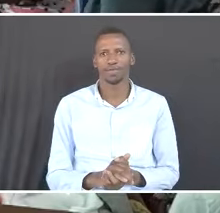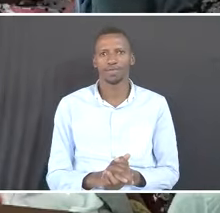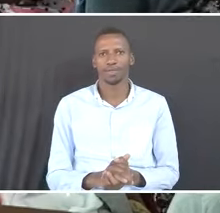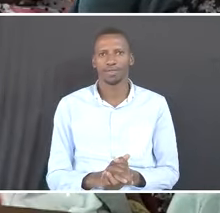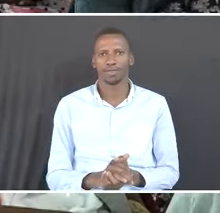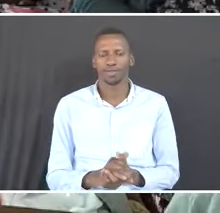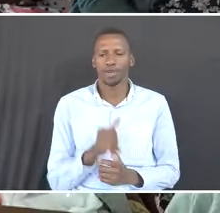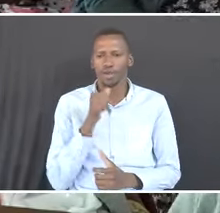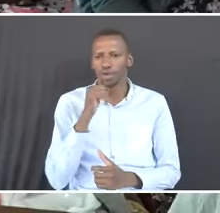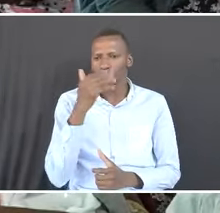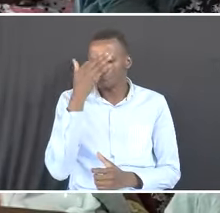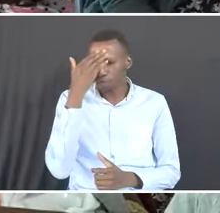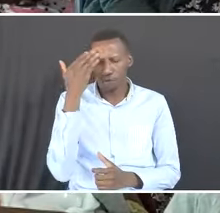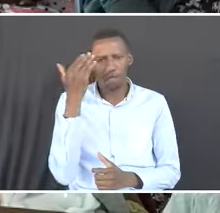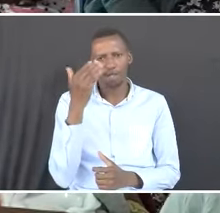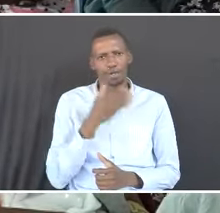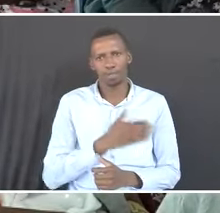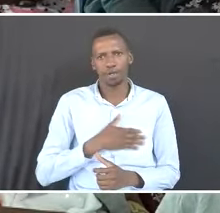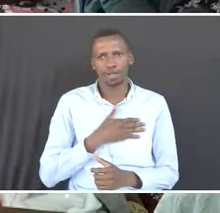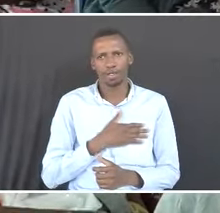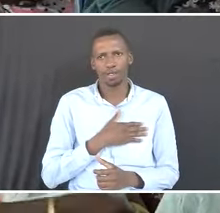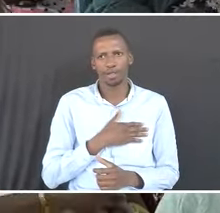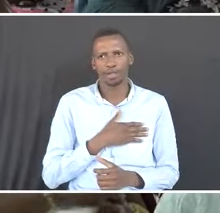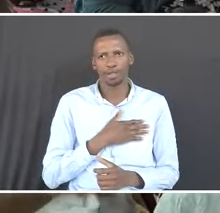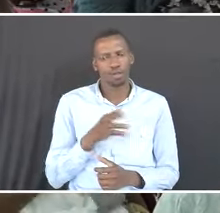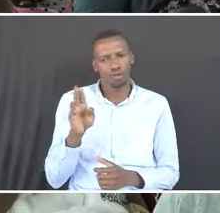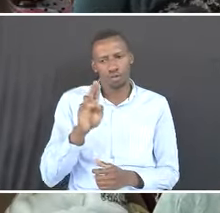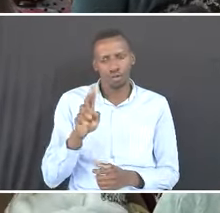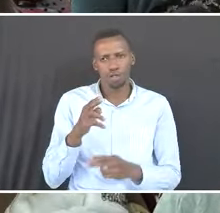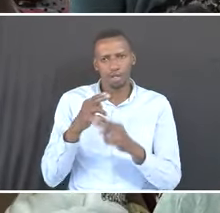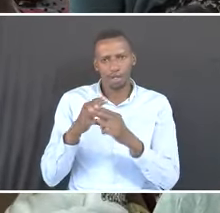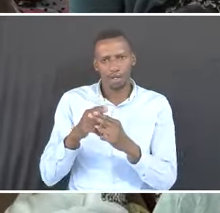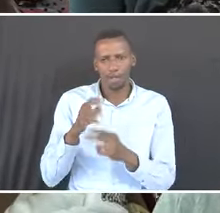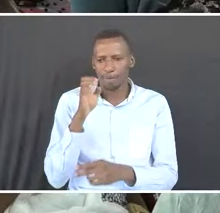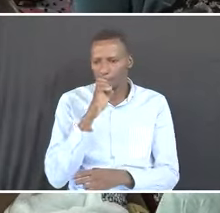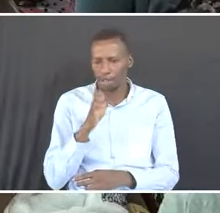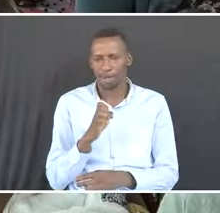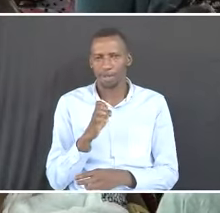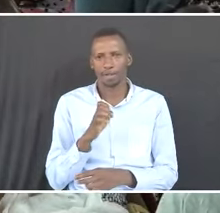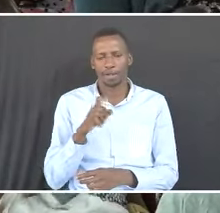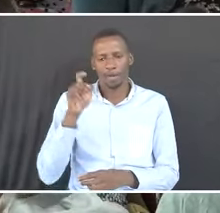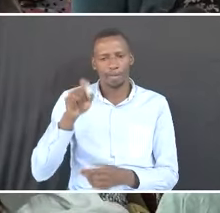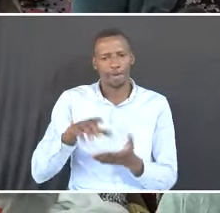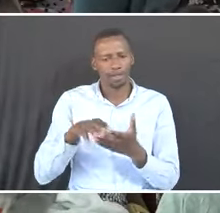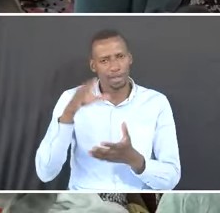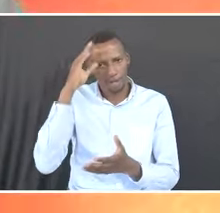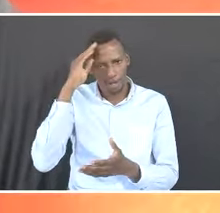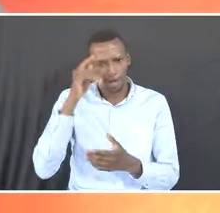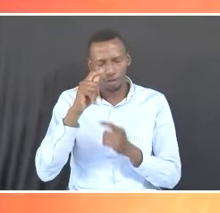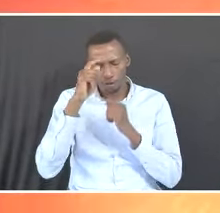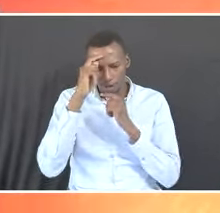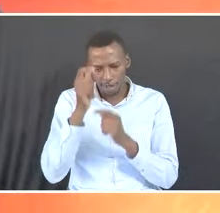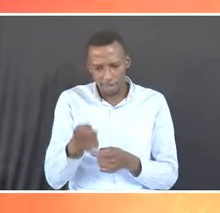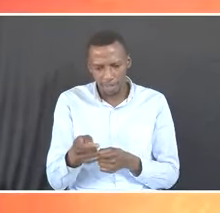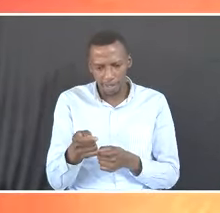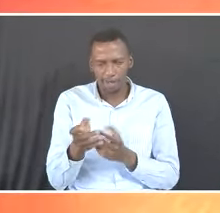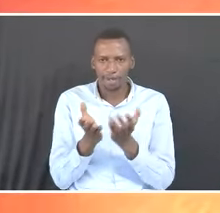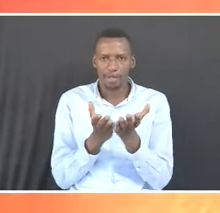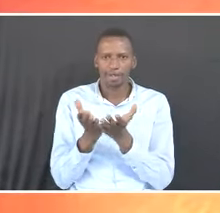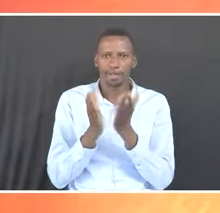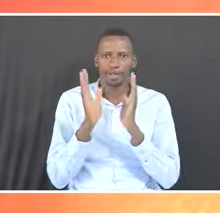Don't forget and call people by titles which are not theirs. Learn to respect the servants of God. I am